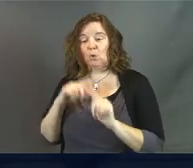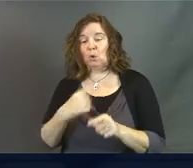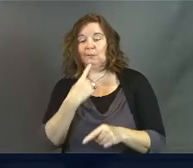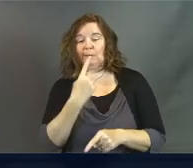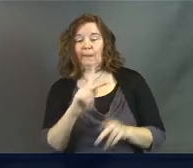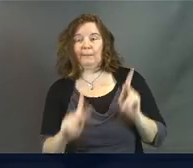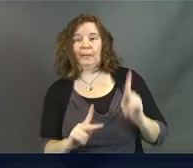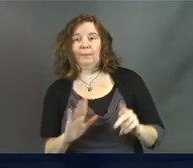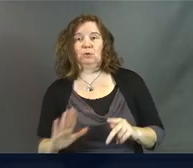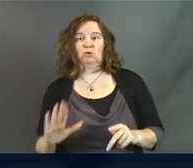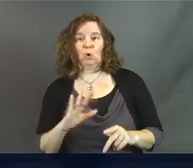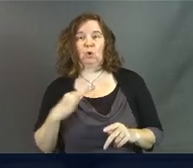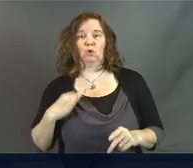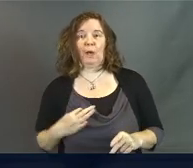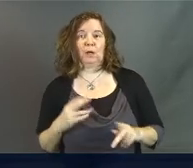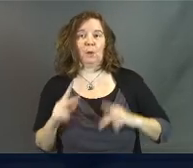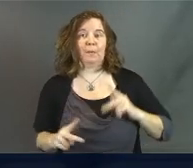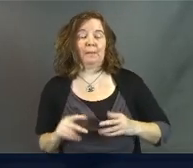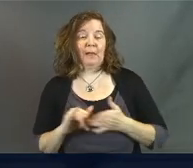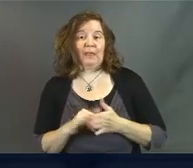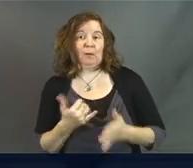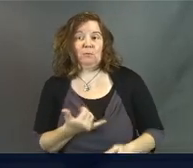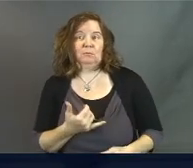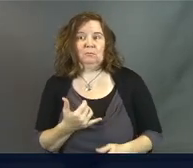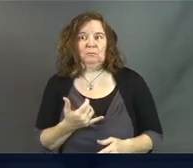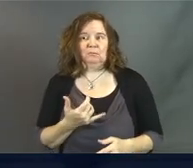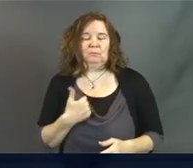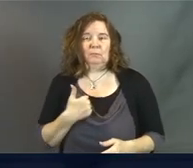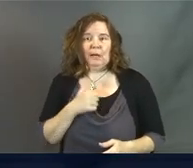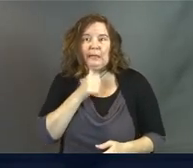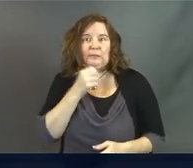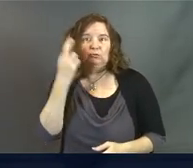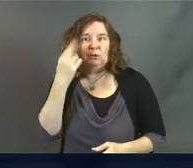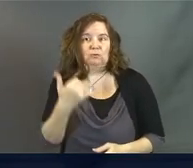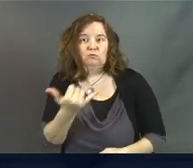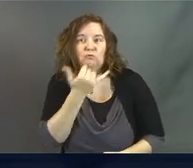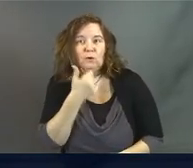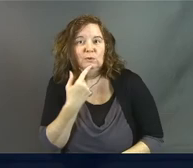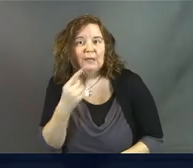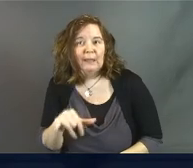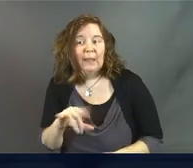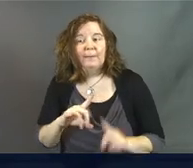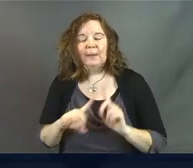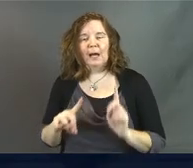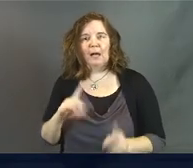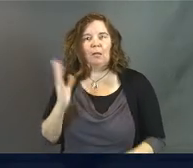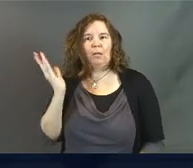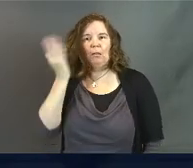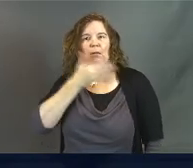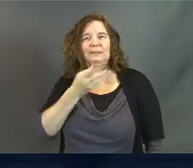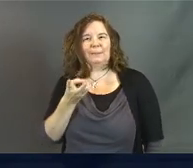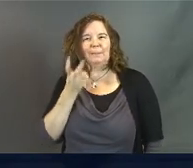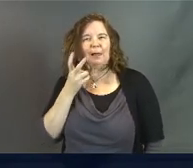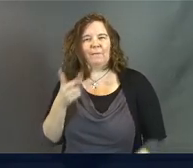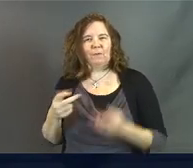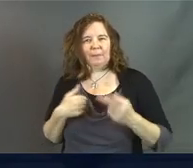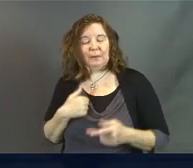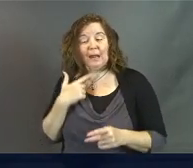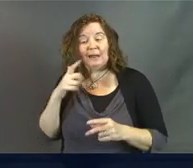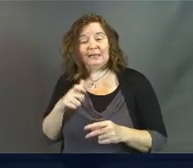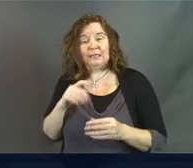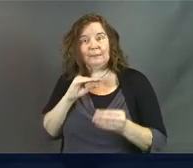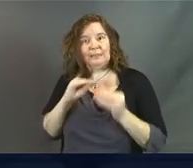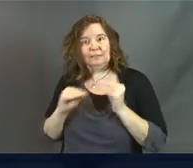tell people you're a credit to your people. And that was just wrong to say that. But it's a blind spot for me, and I need to